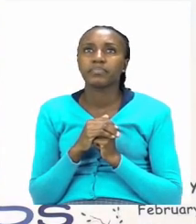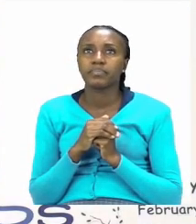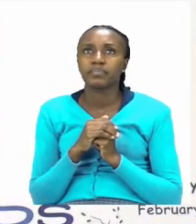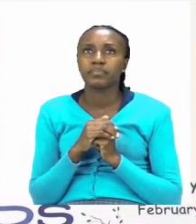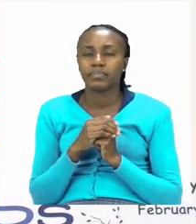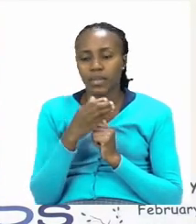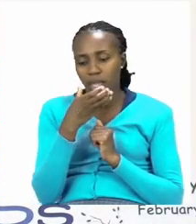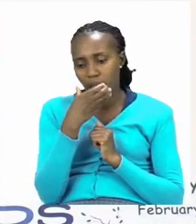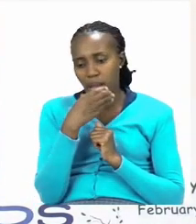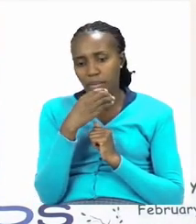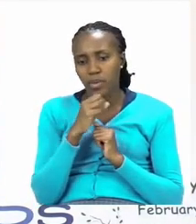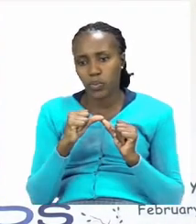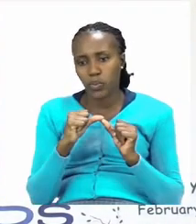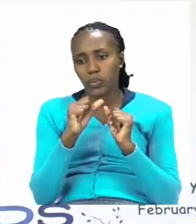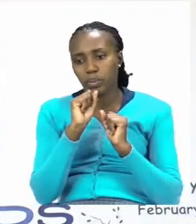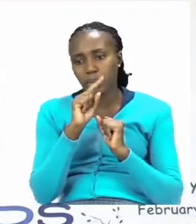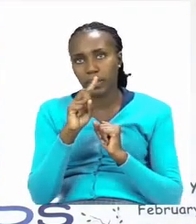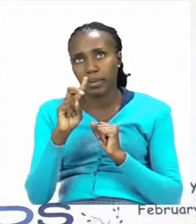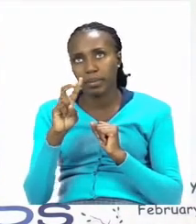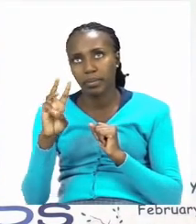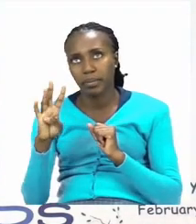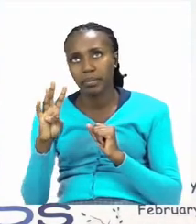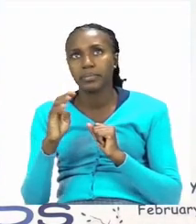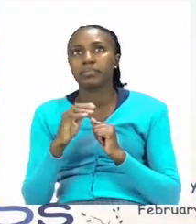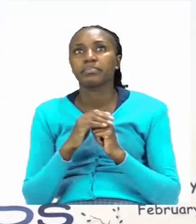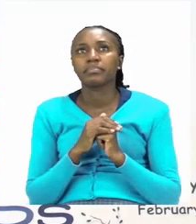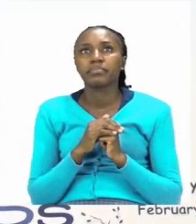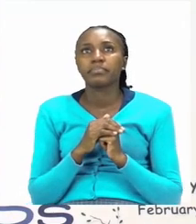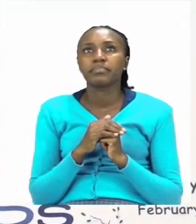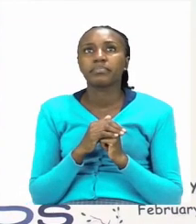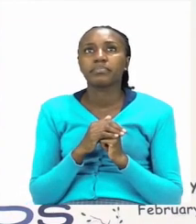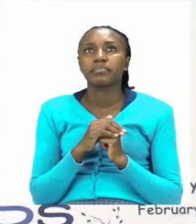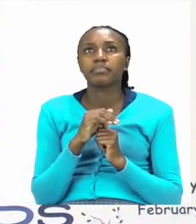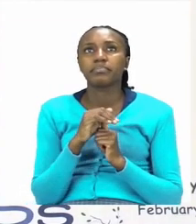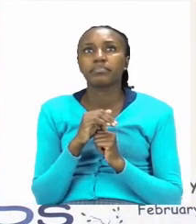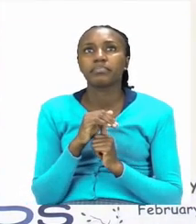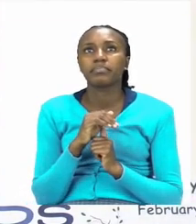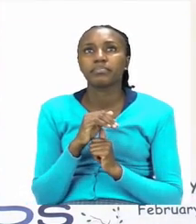going to the number of the pears. So we say